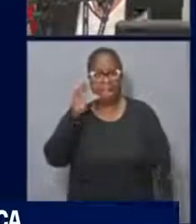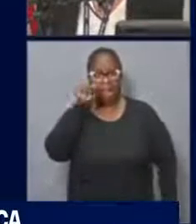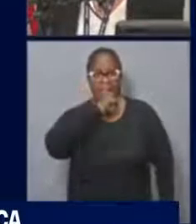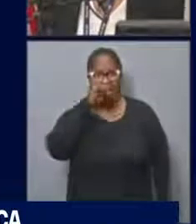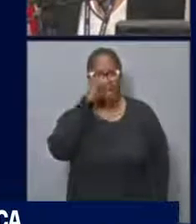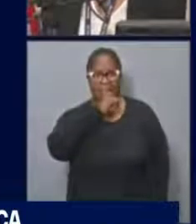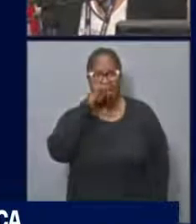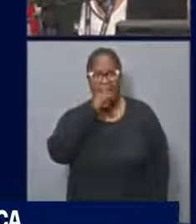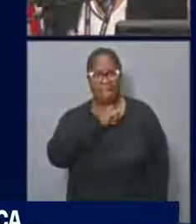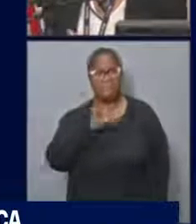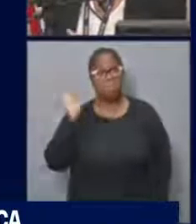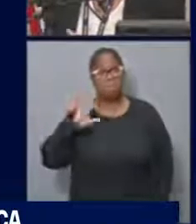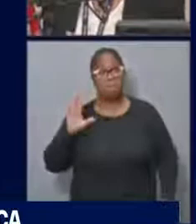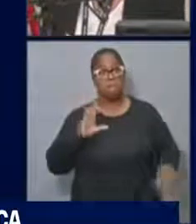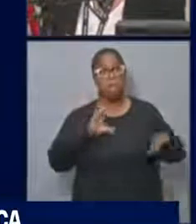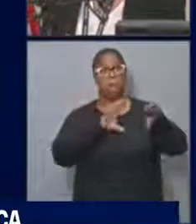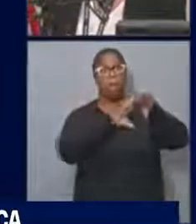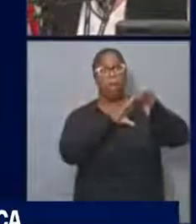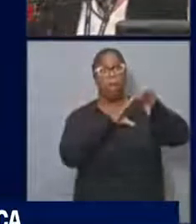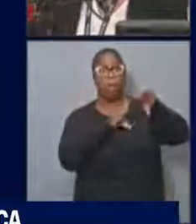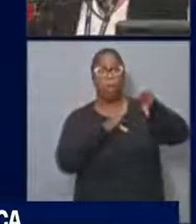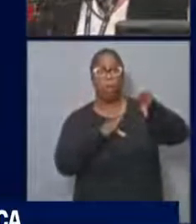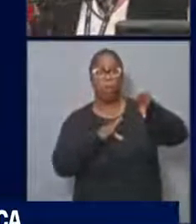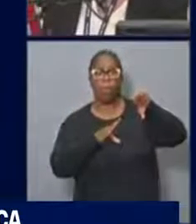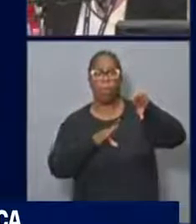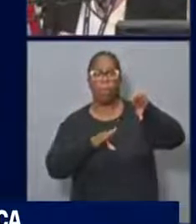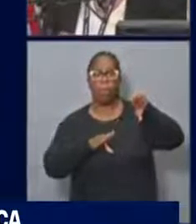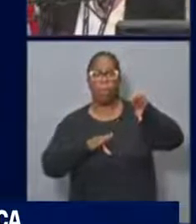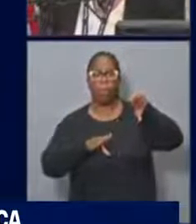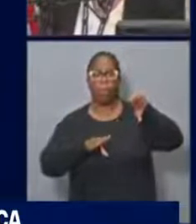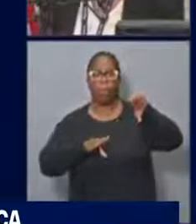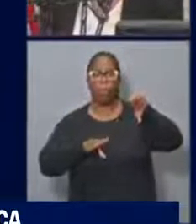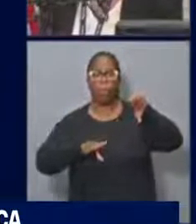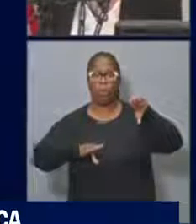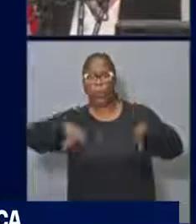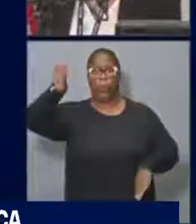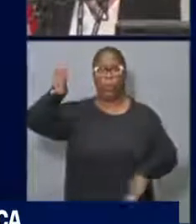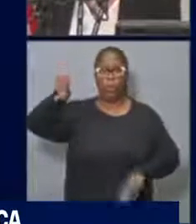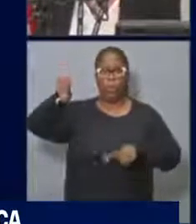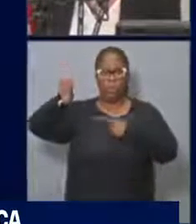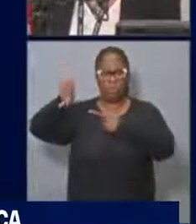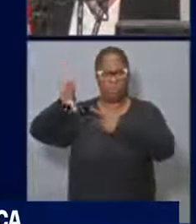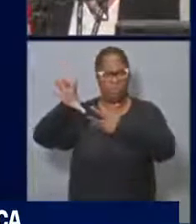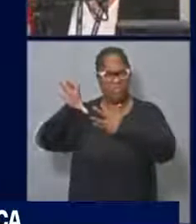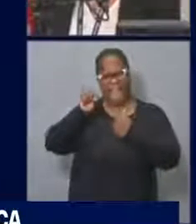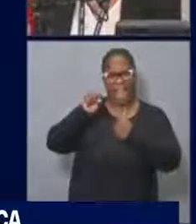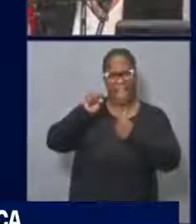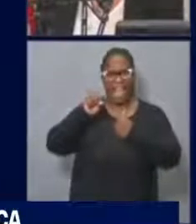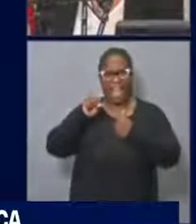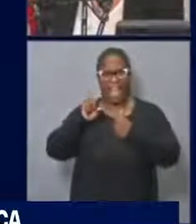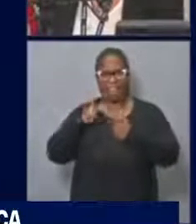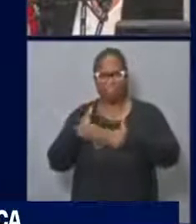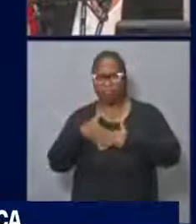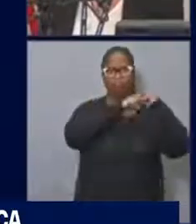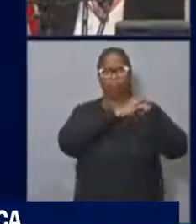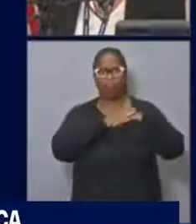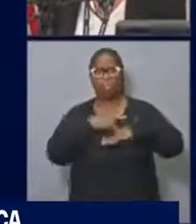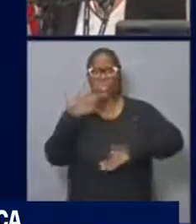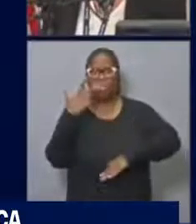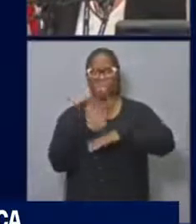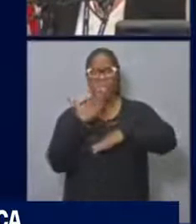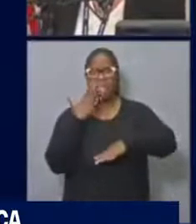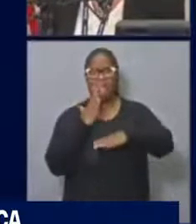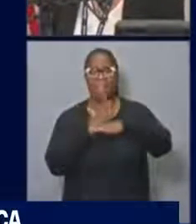shift from declining rates to increasing rates happened very rapidly. And we now see a 3-day average of